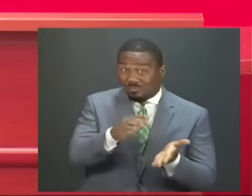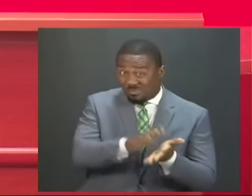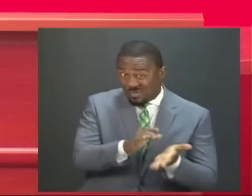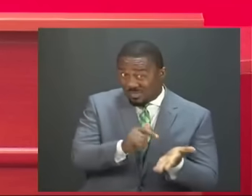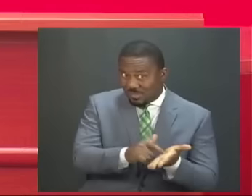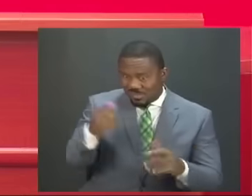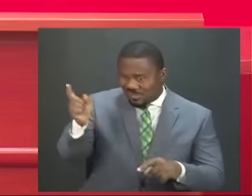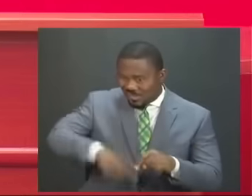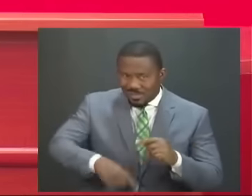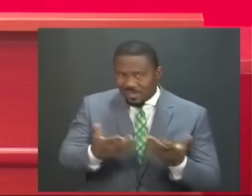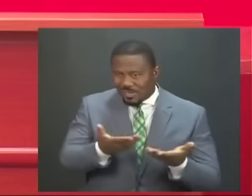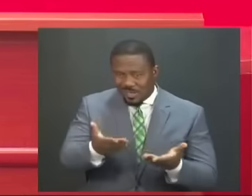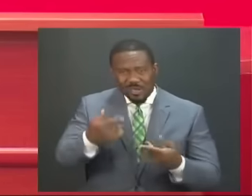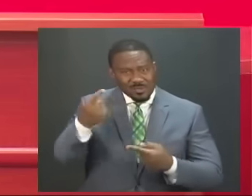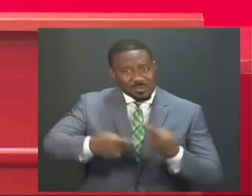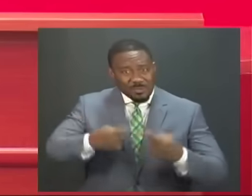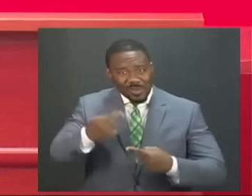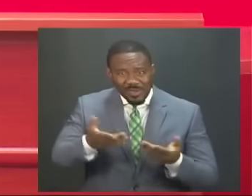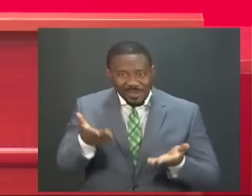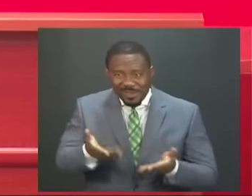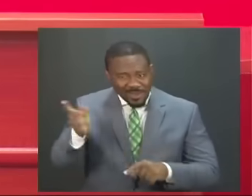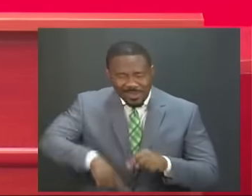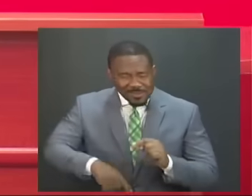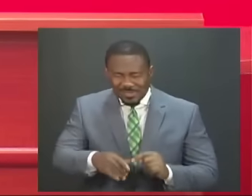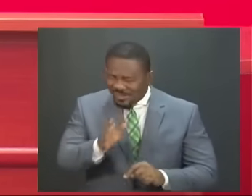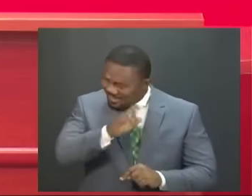it cannot be debated.